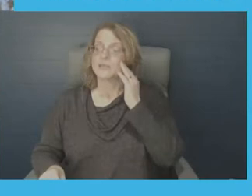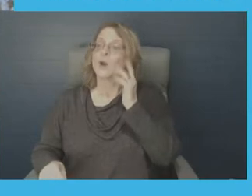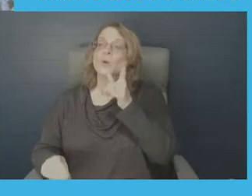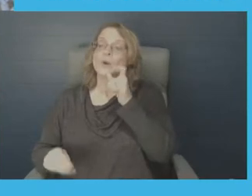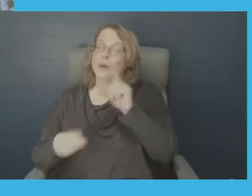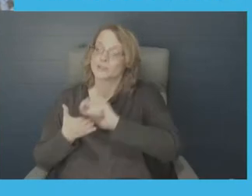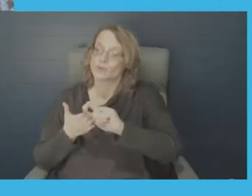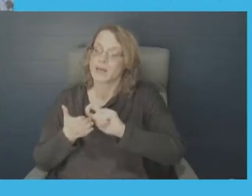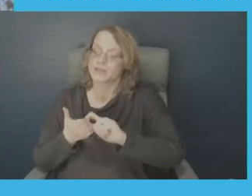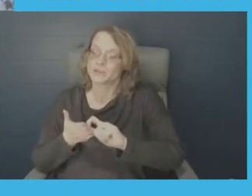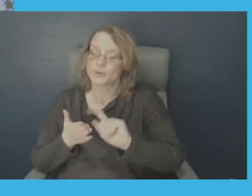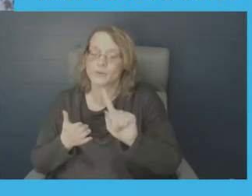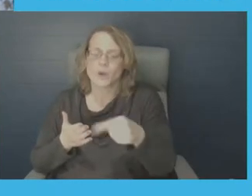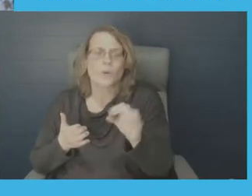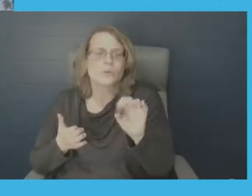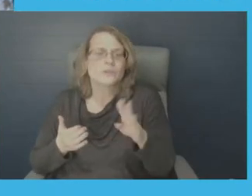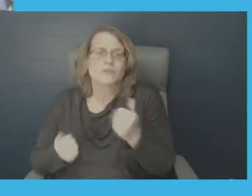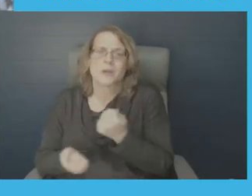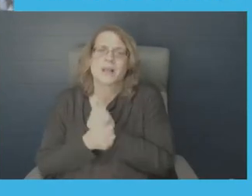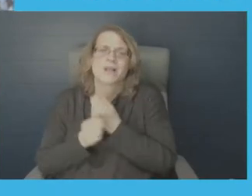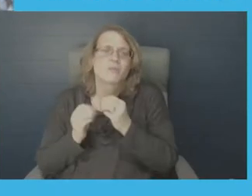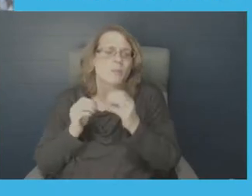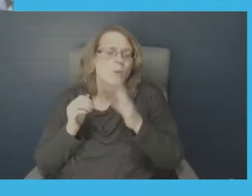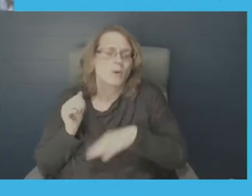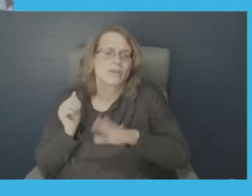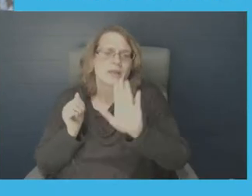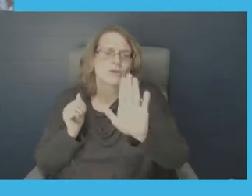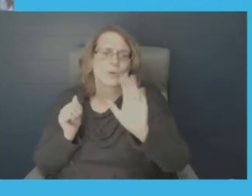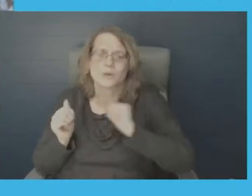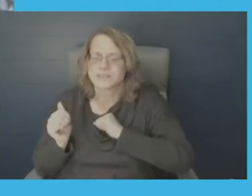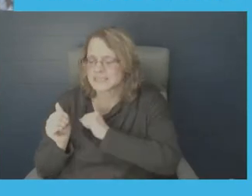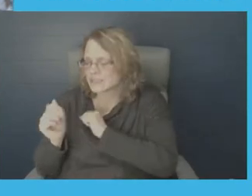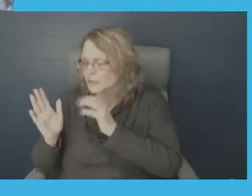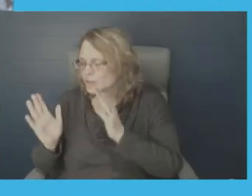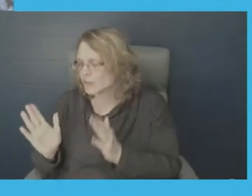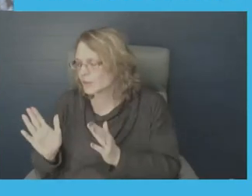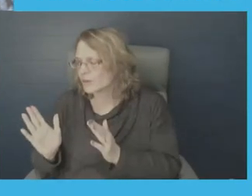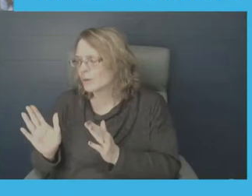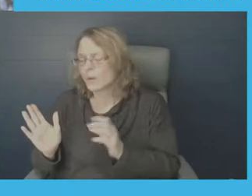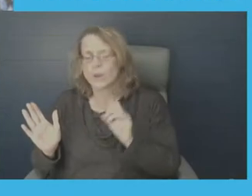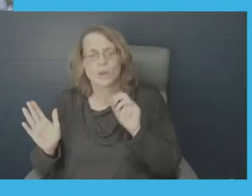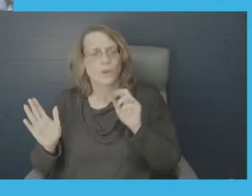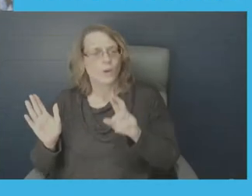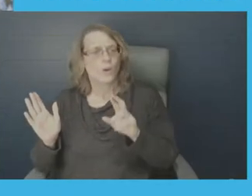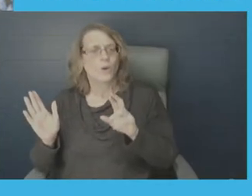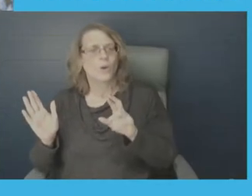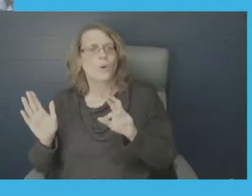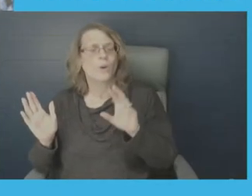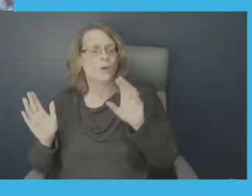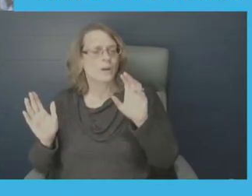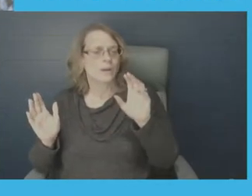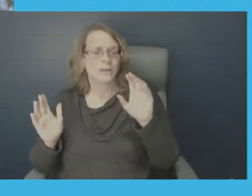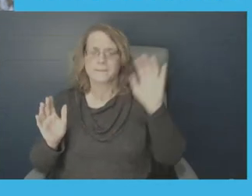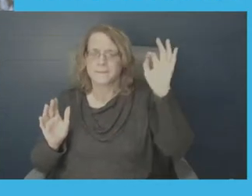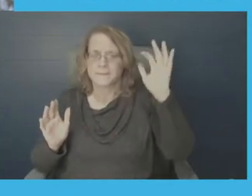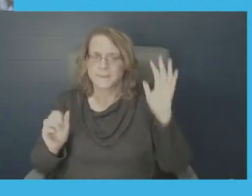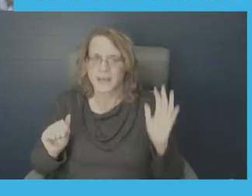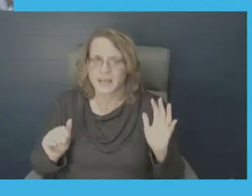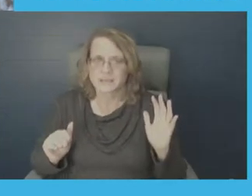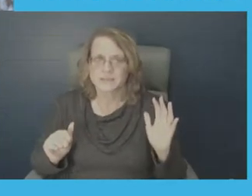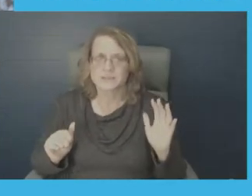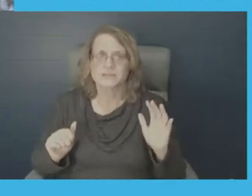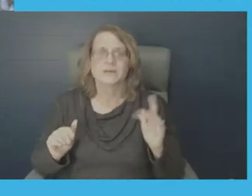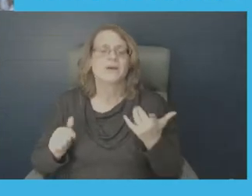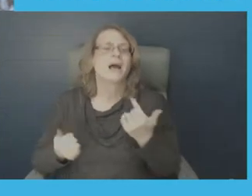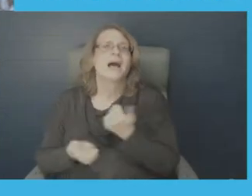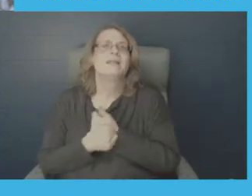It didn't take me long to know who I should write that letter to, because the only job I love better than being your senator, the only job I